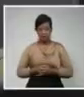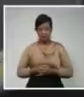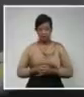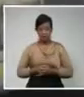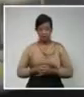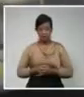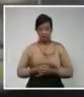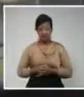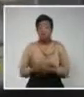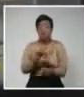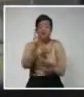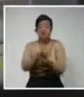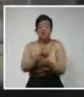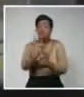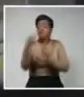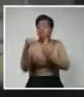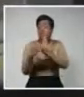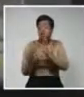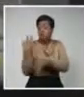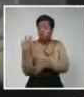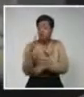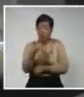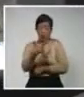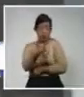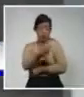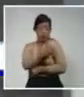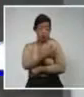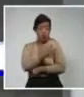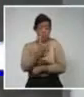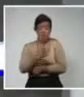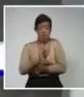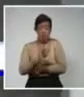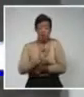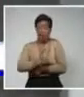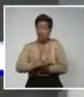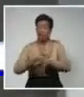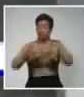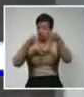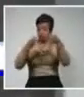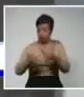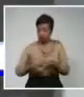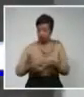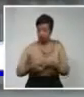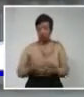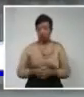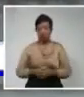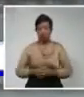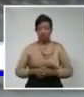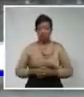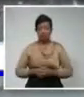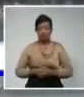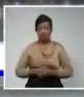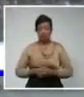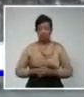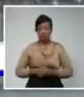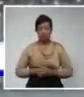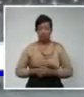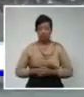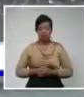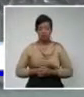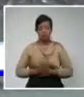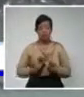With its own vaccine, Cuba by the end of this year will have all of its inhabitants vaccinated against